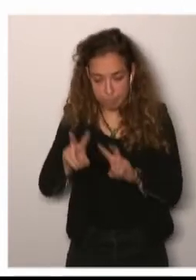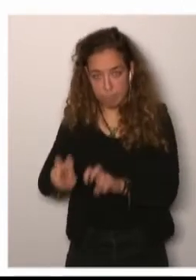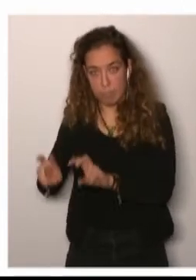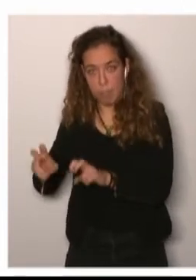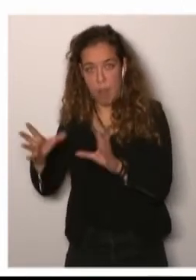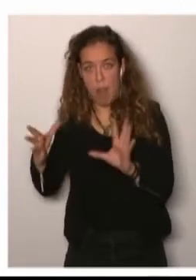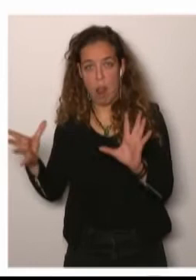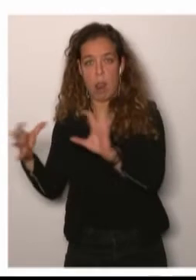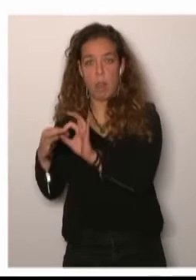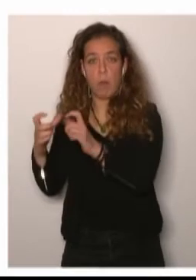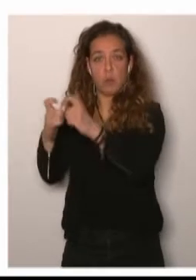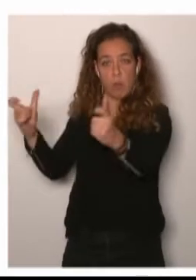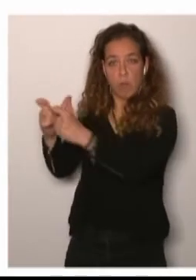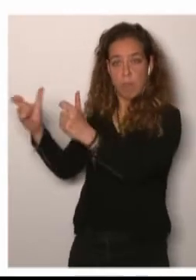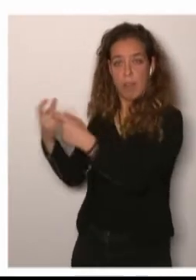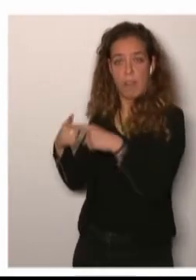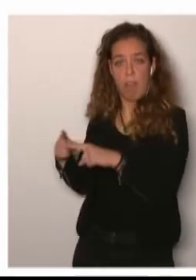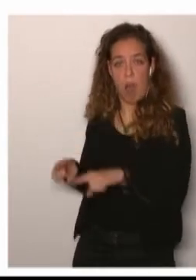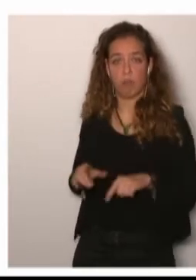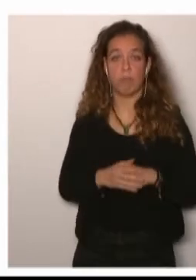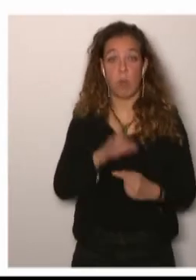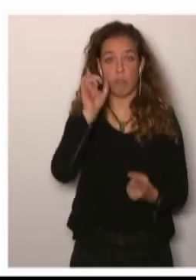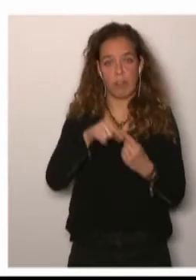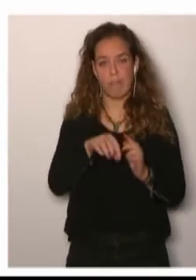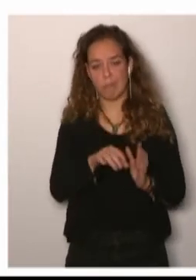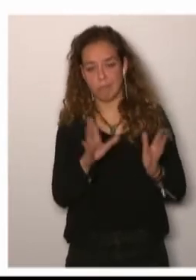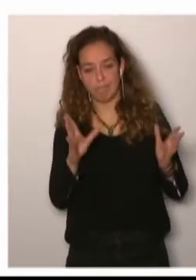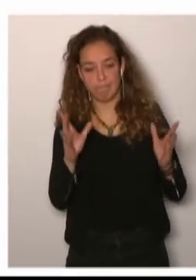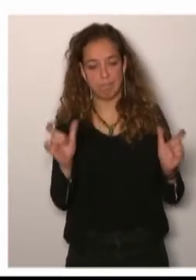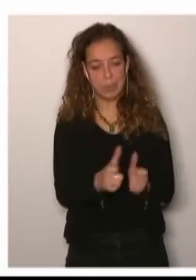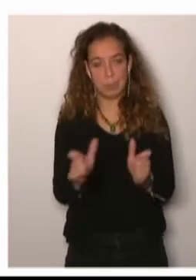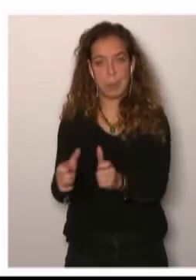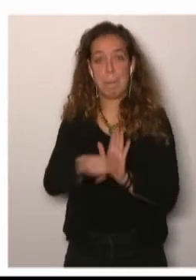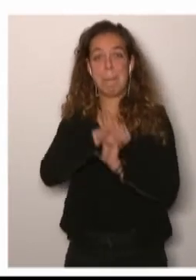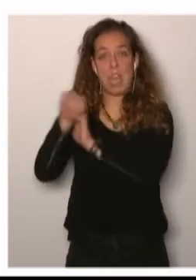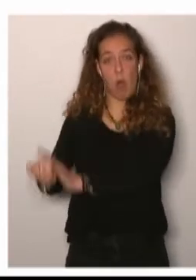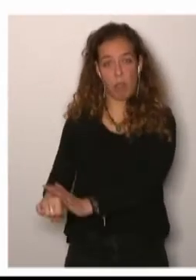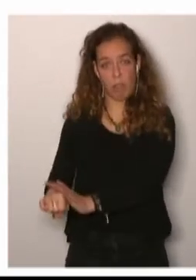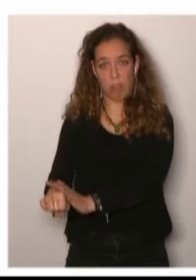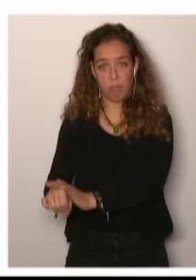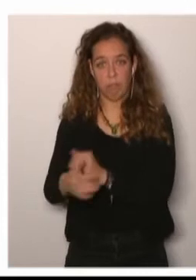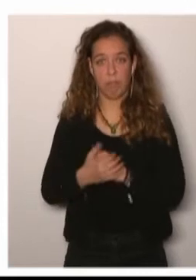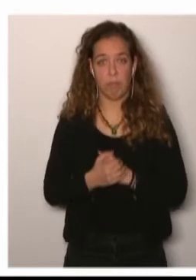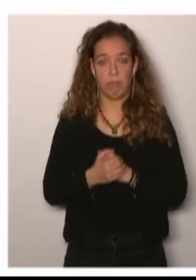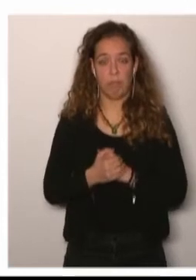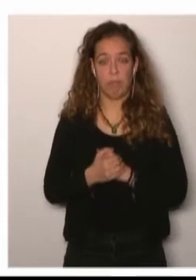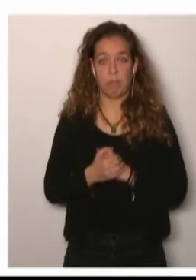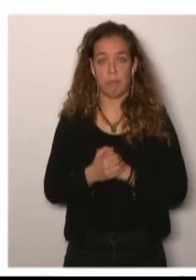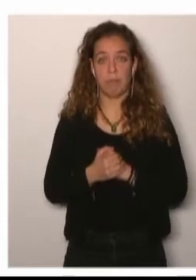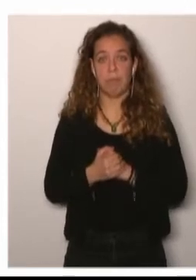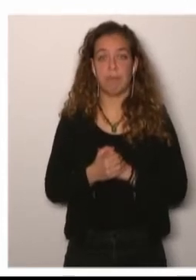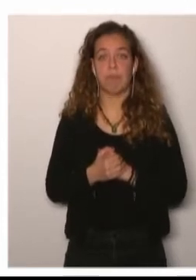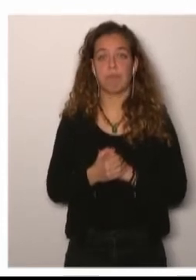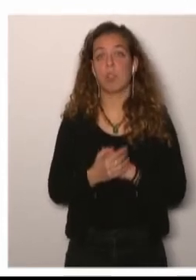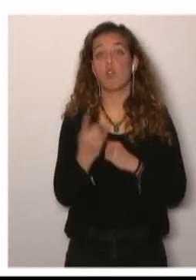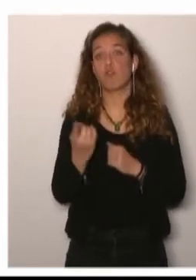are prioritized for development in these rare populations with high clinical need. And I'm happy also to be able to share